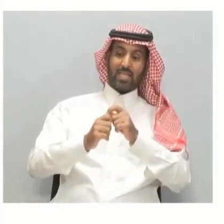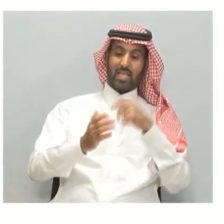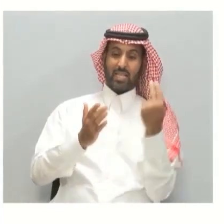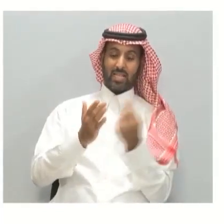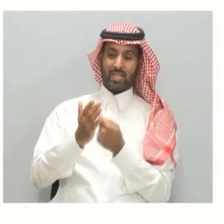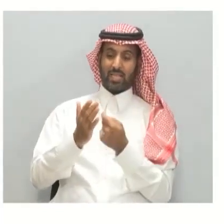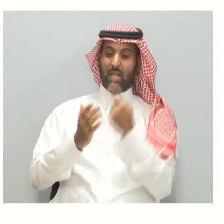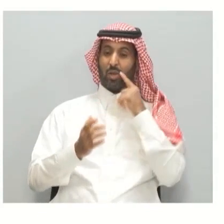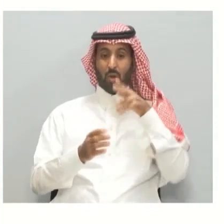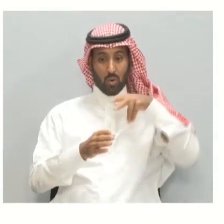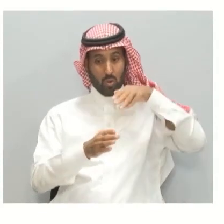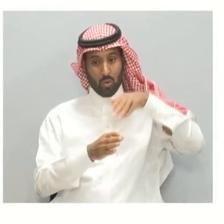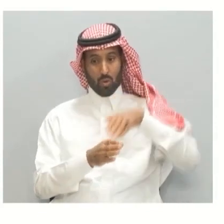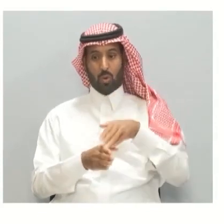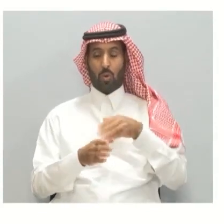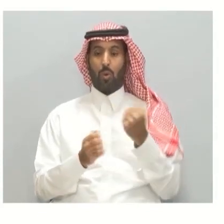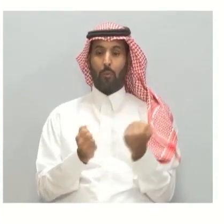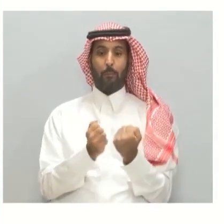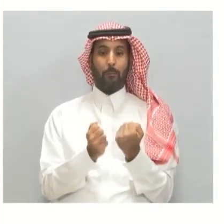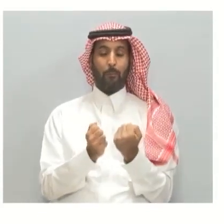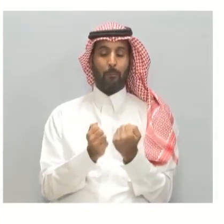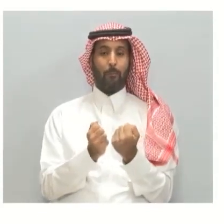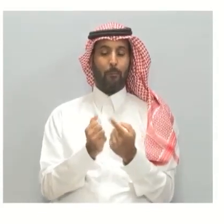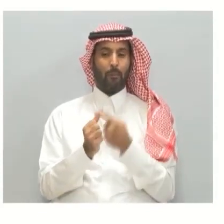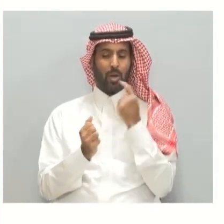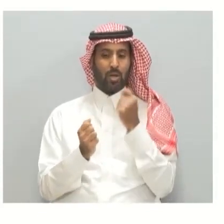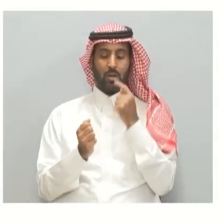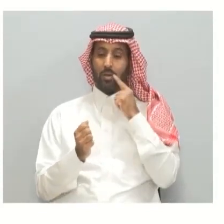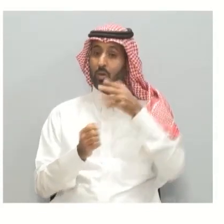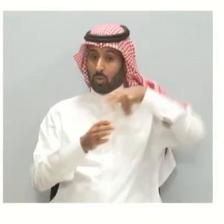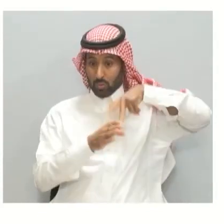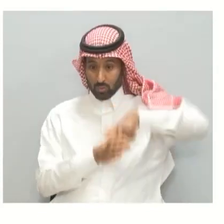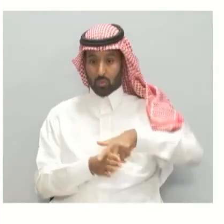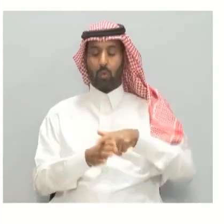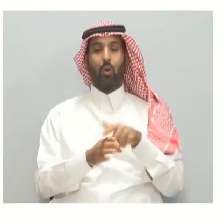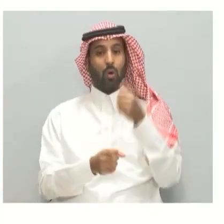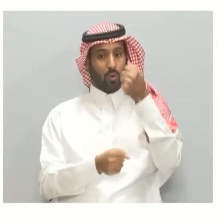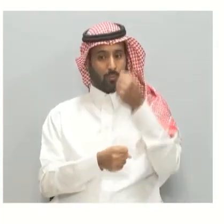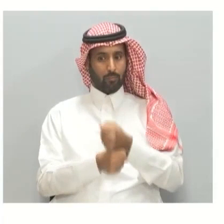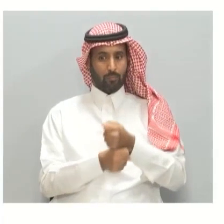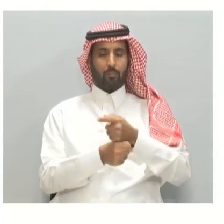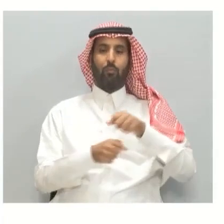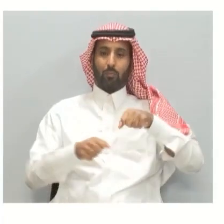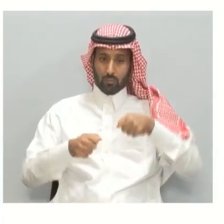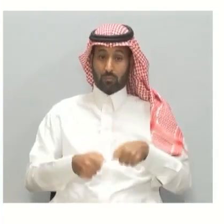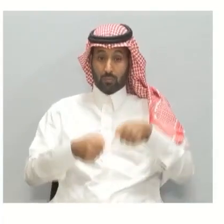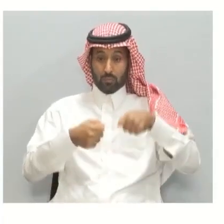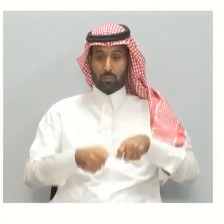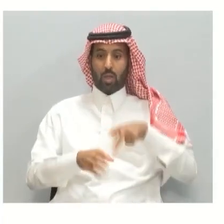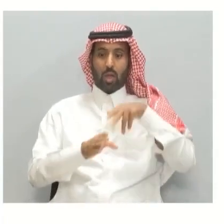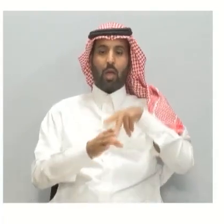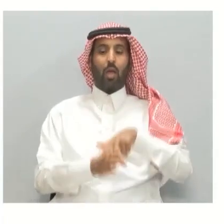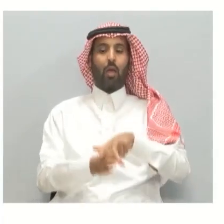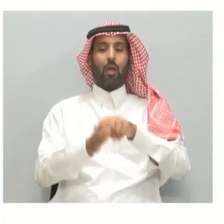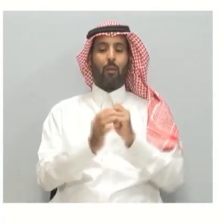riders on how they can have the most comfortable horseback ride with the most suitable riding